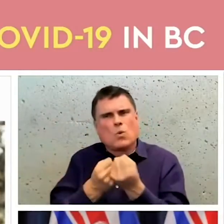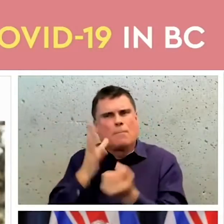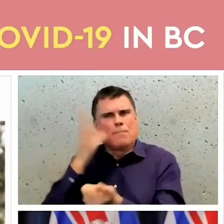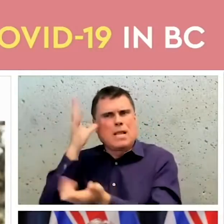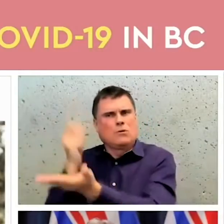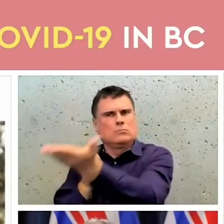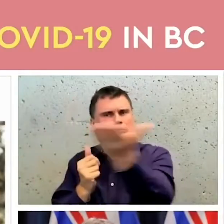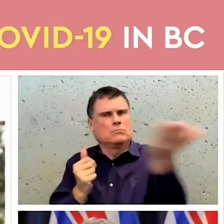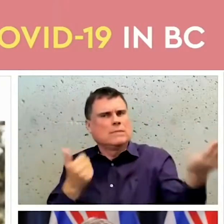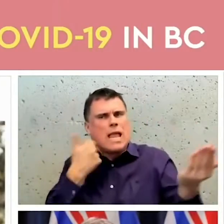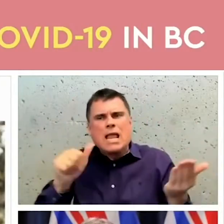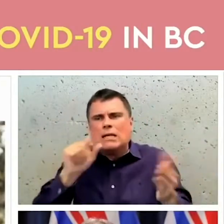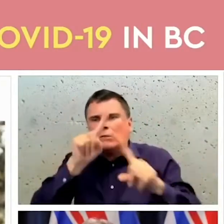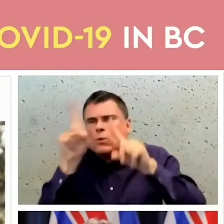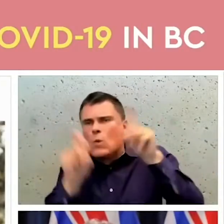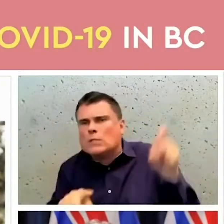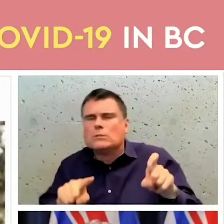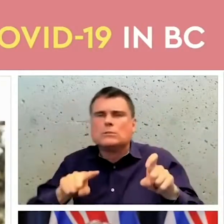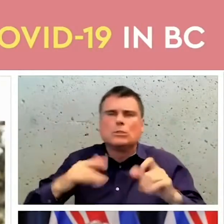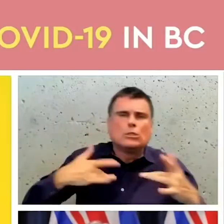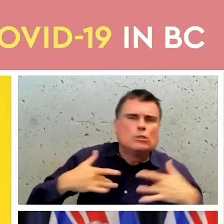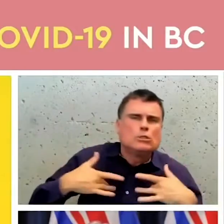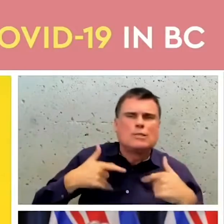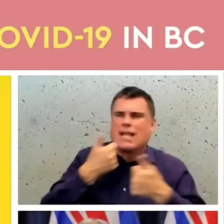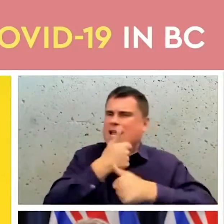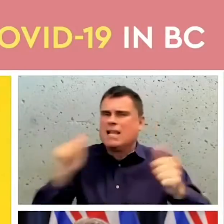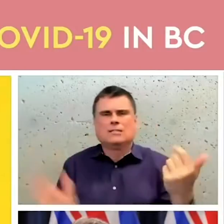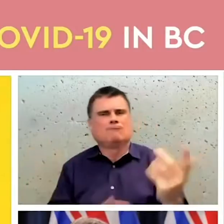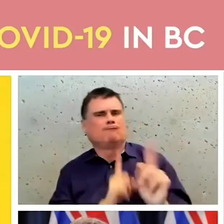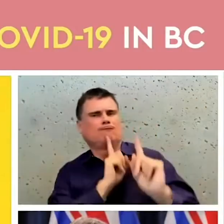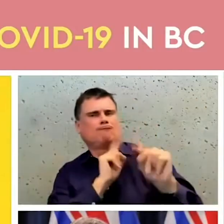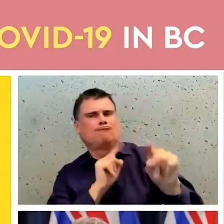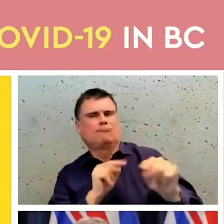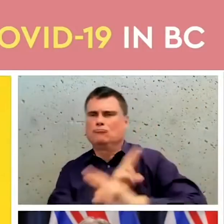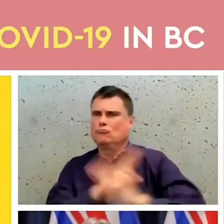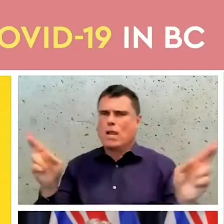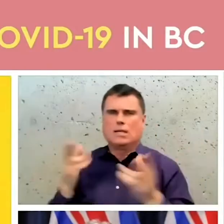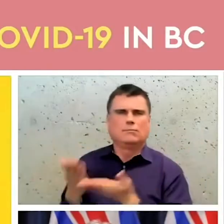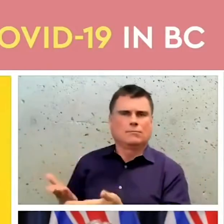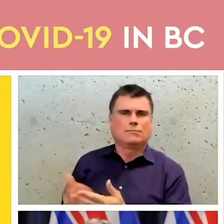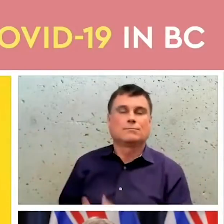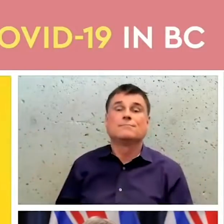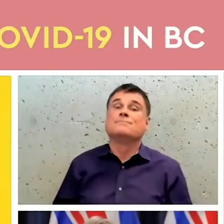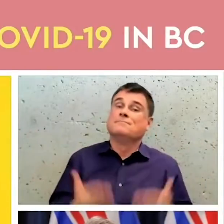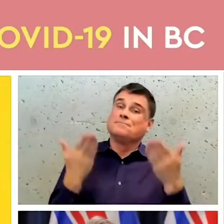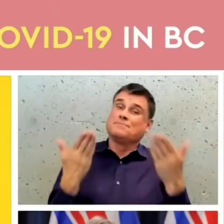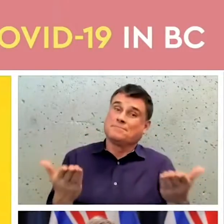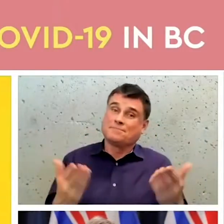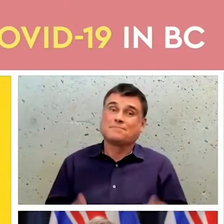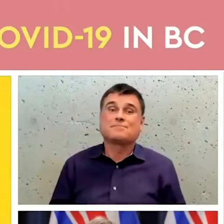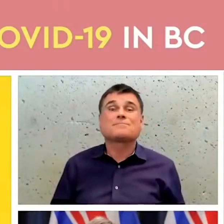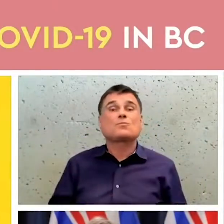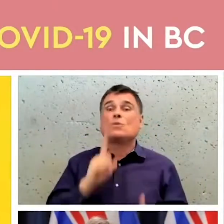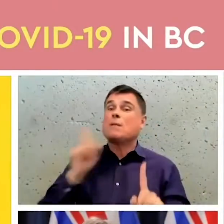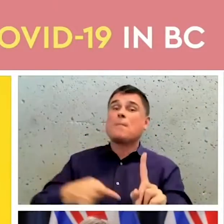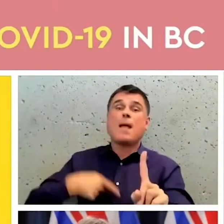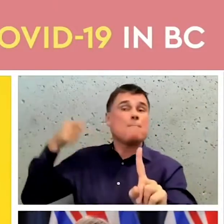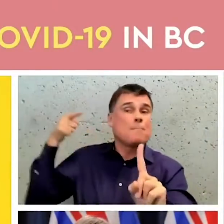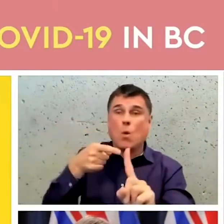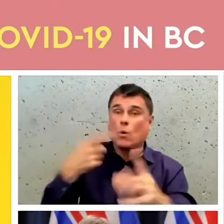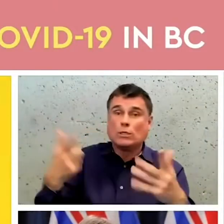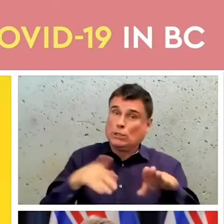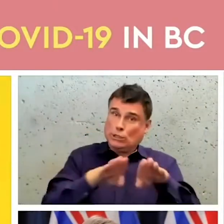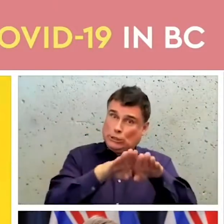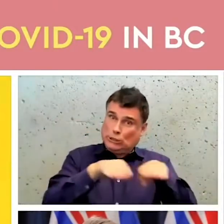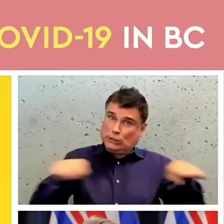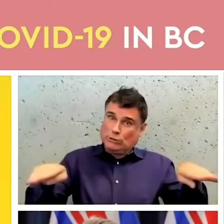So in summary, we want to keep our kids safe. We want to keep their family members and the rest of our community